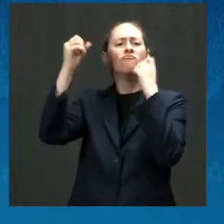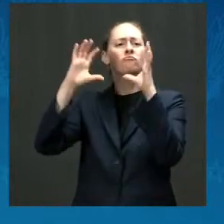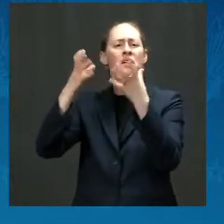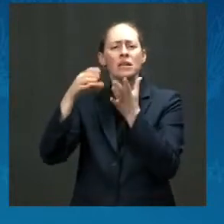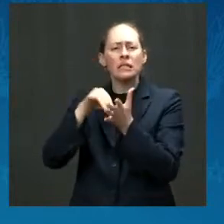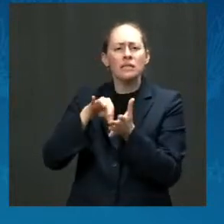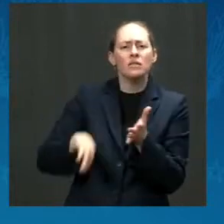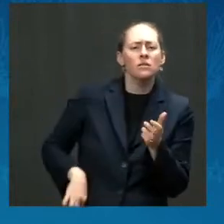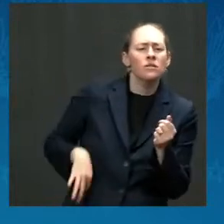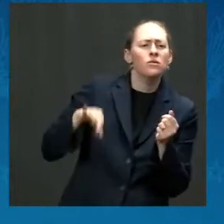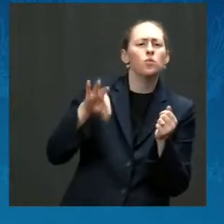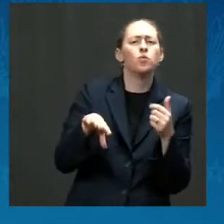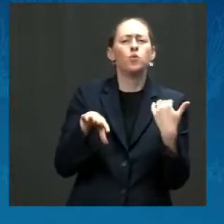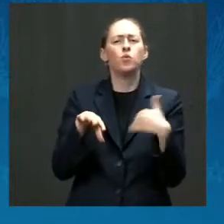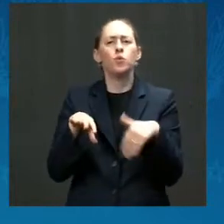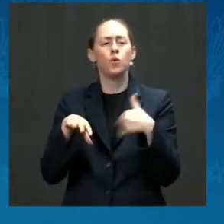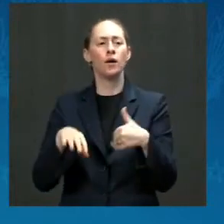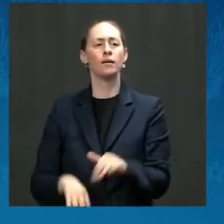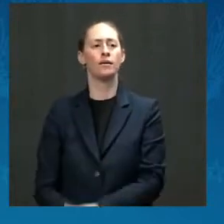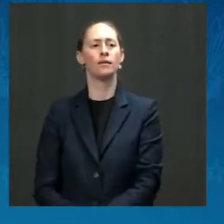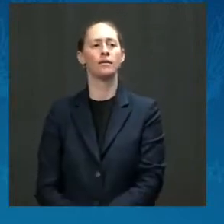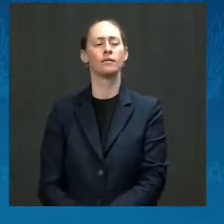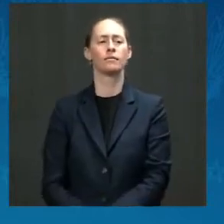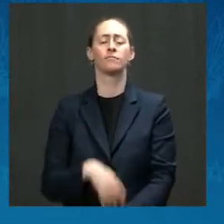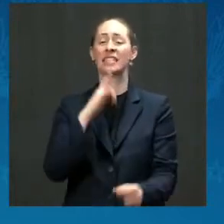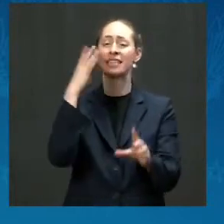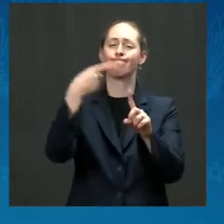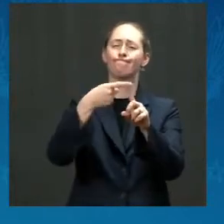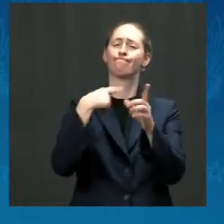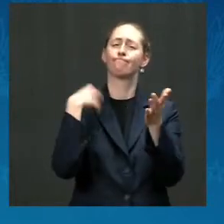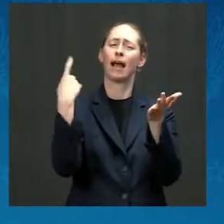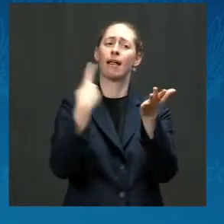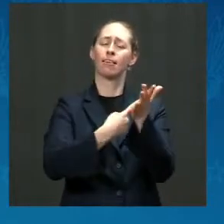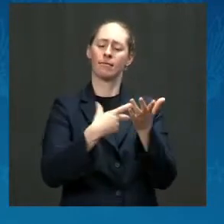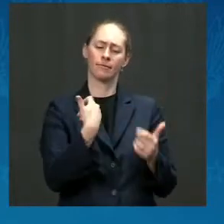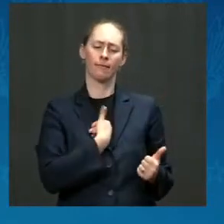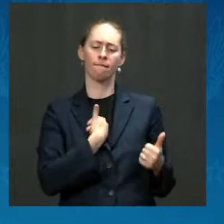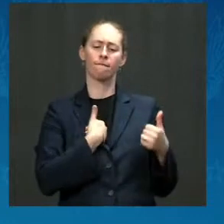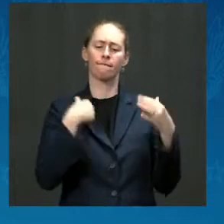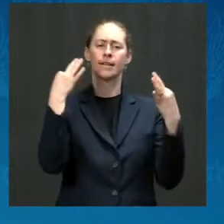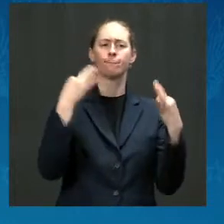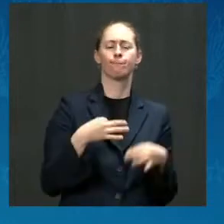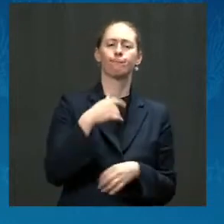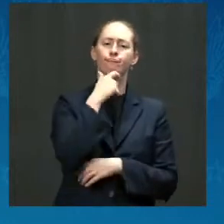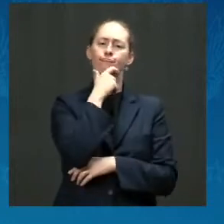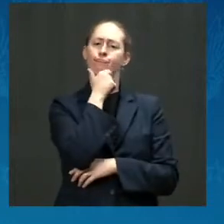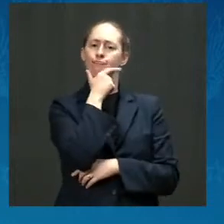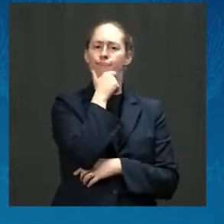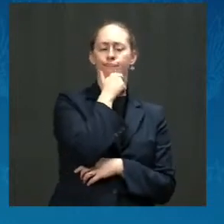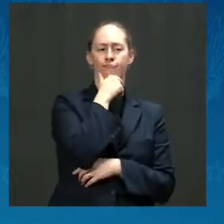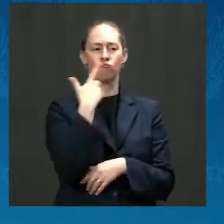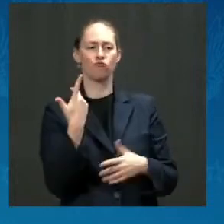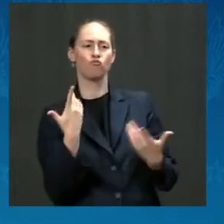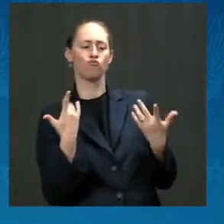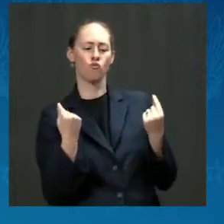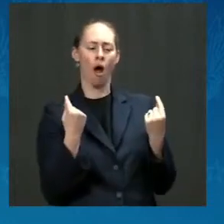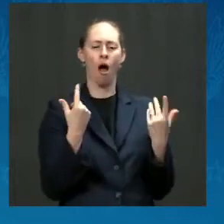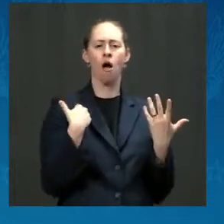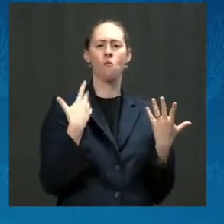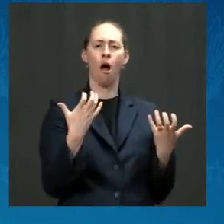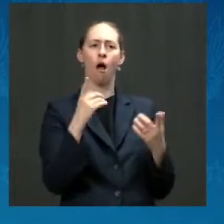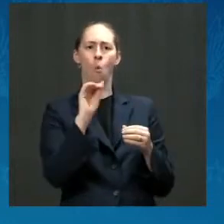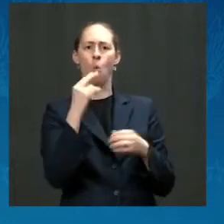to that point about self-determination, to be able to be independent, to be able to enjoy